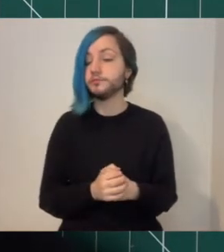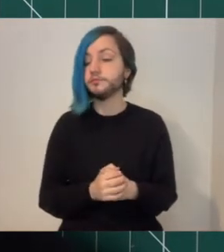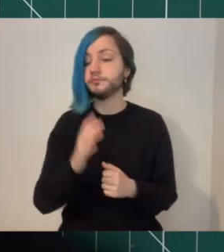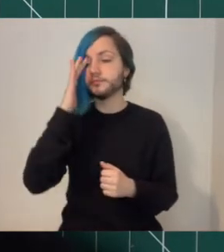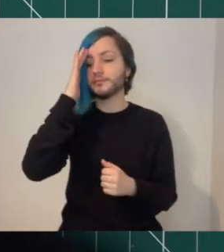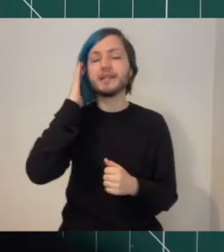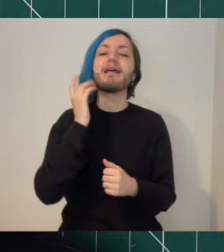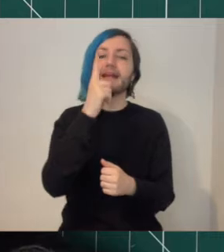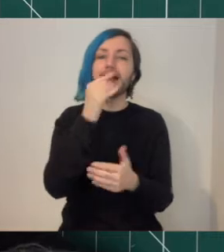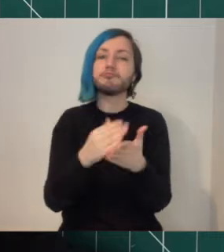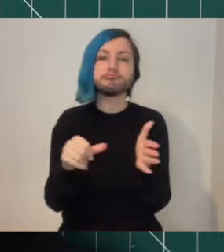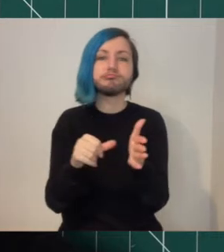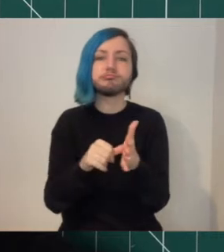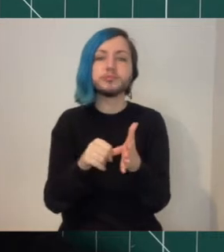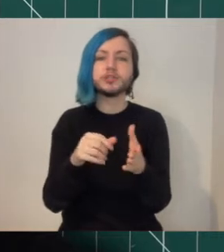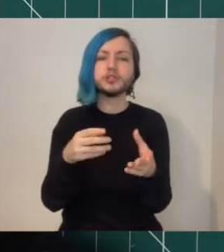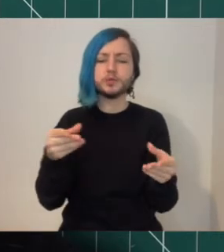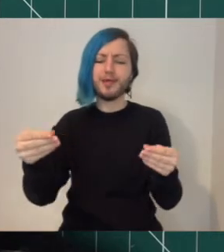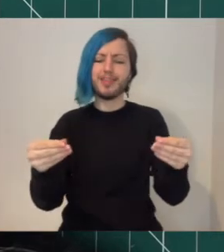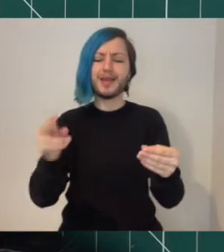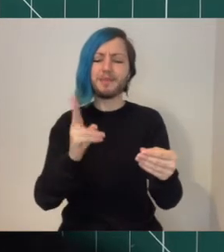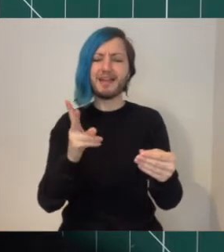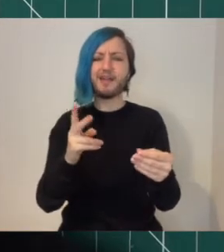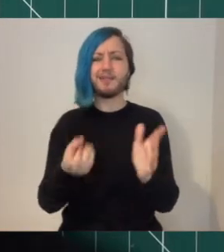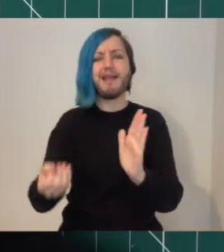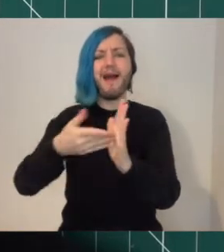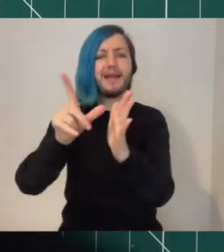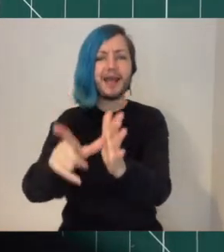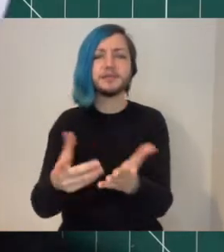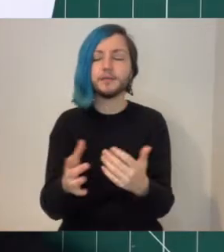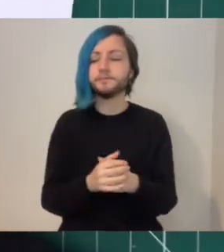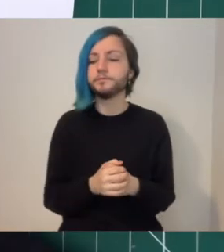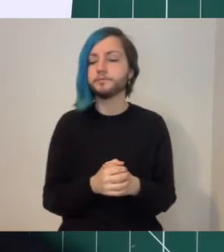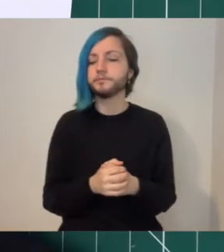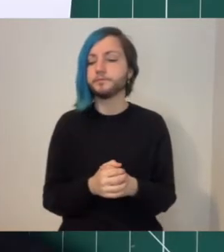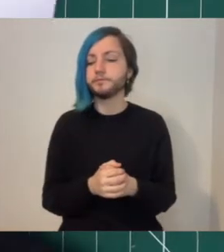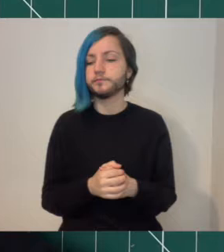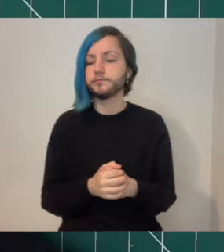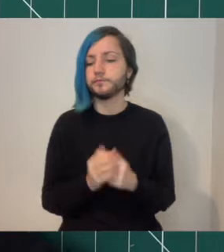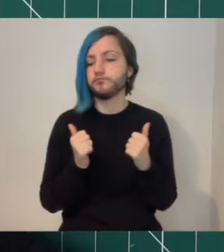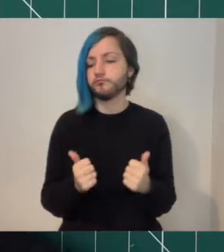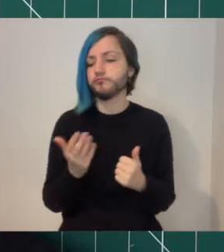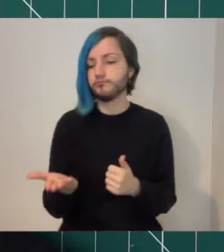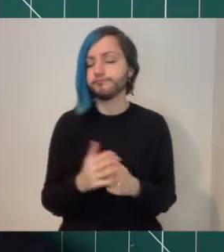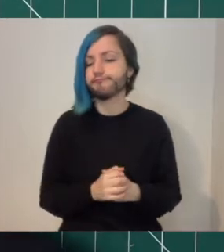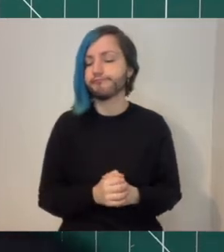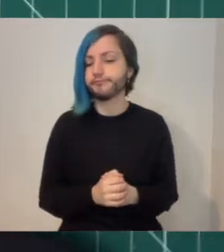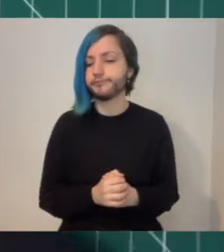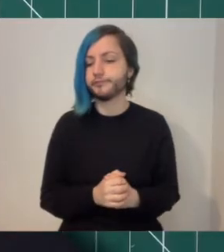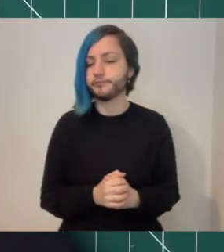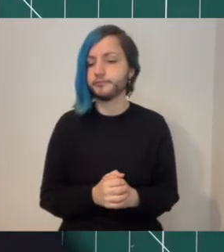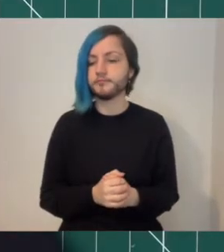a point, and then it's quite tricky to then line up your design again. So there we have